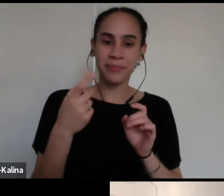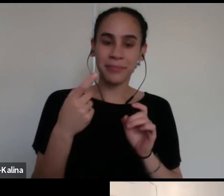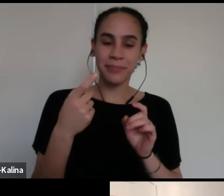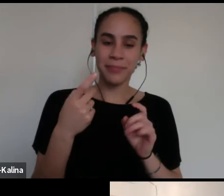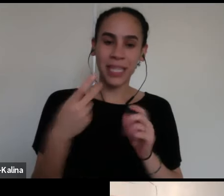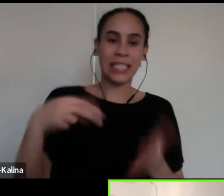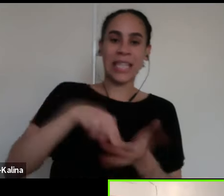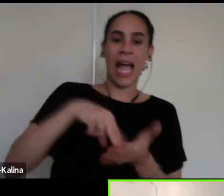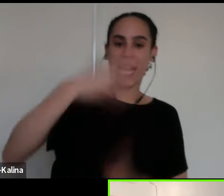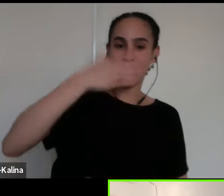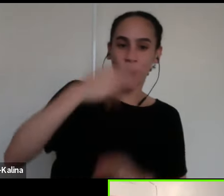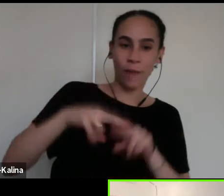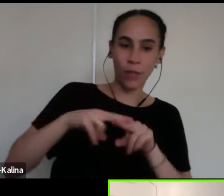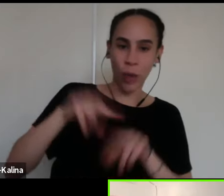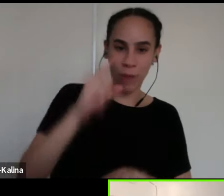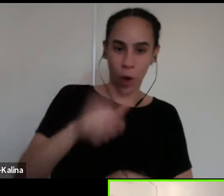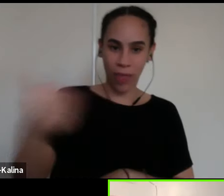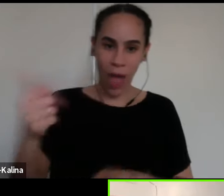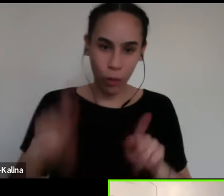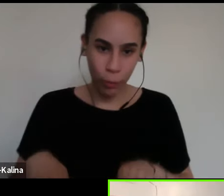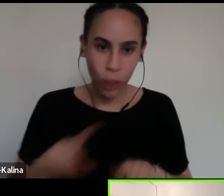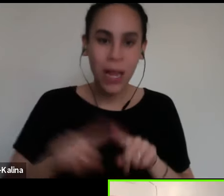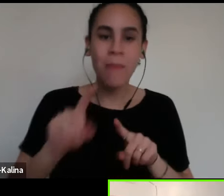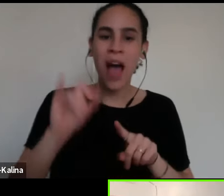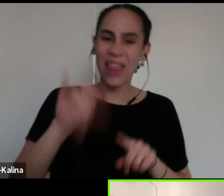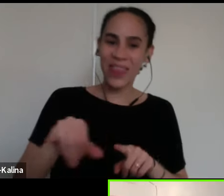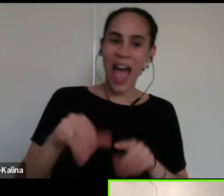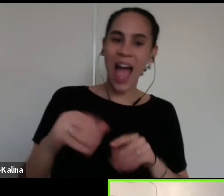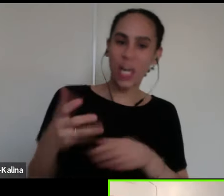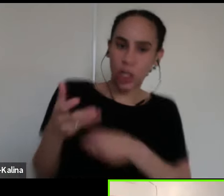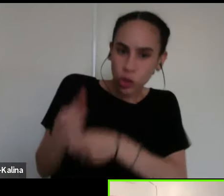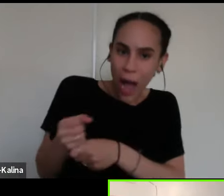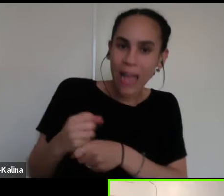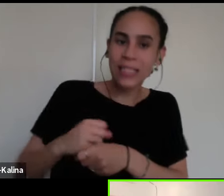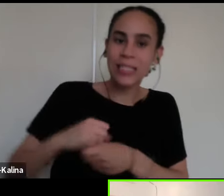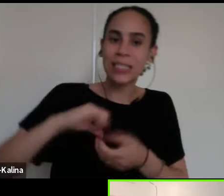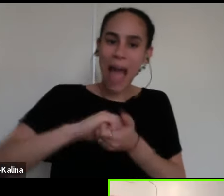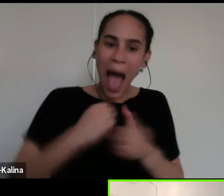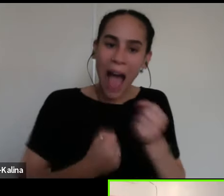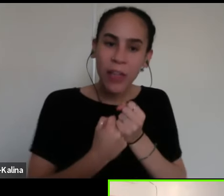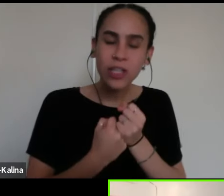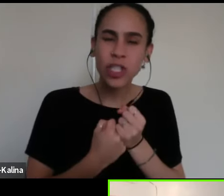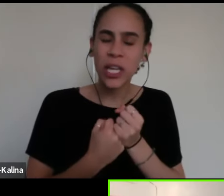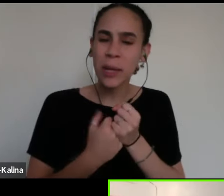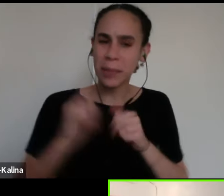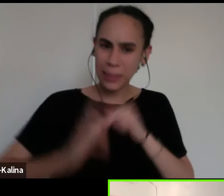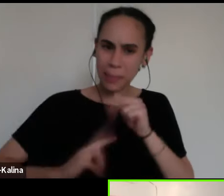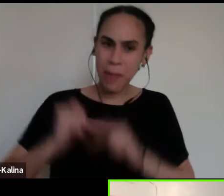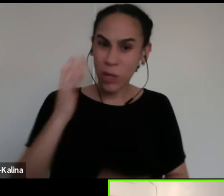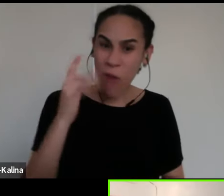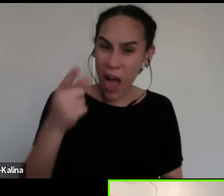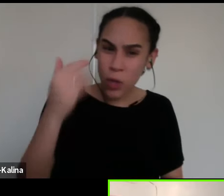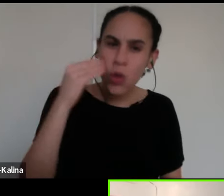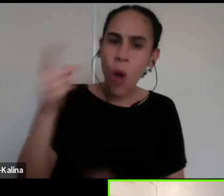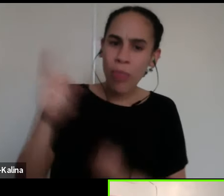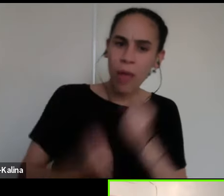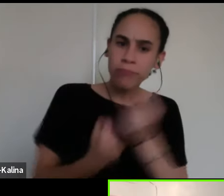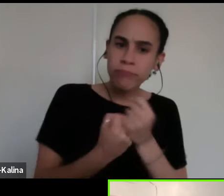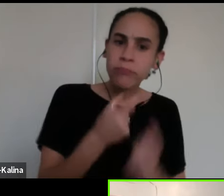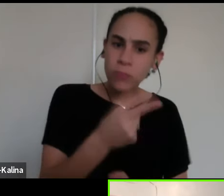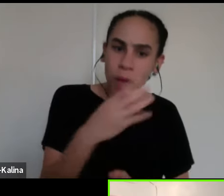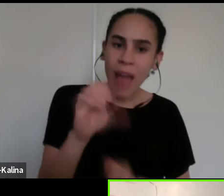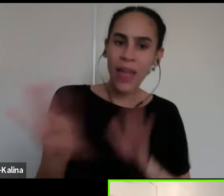but it's because of moments like those where that level of trust and allyship is built, because you just know that they have your back and they've chosen your side.